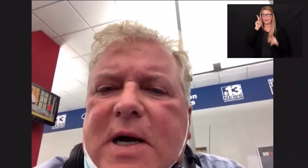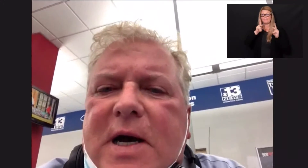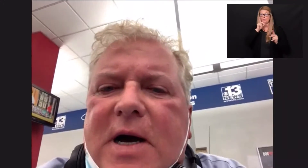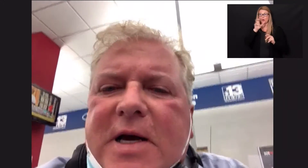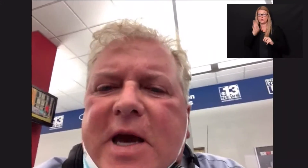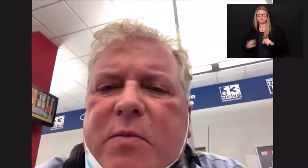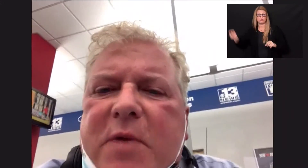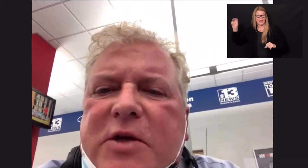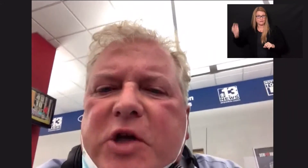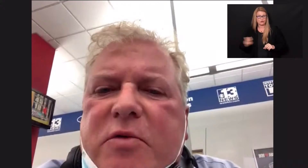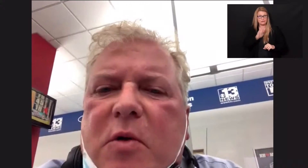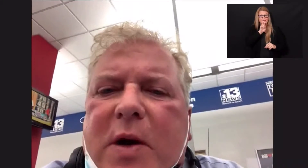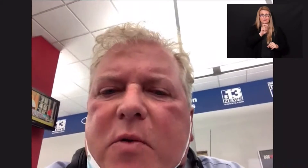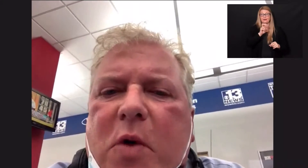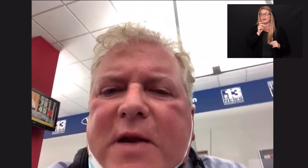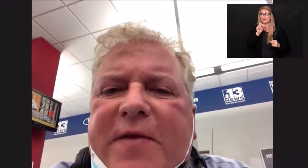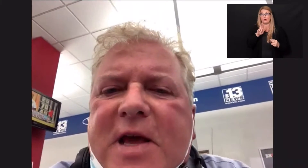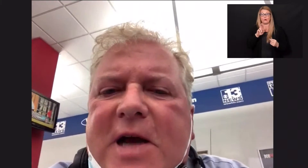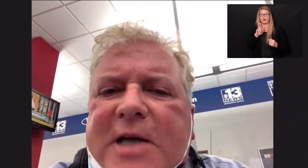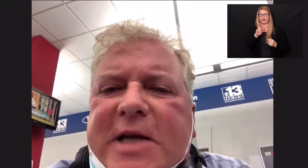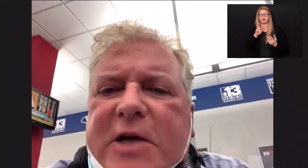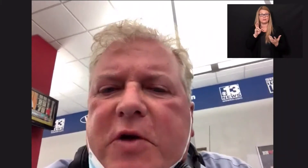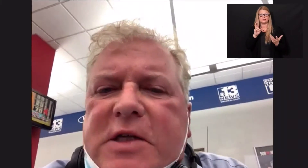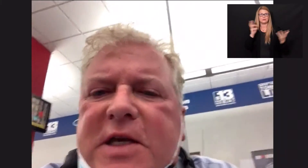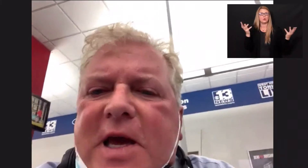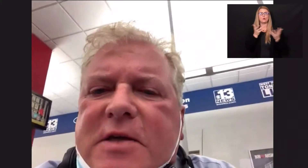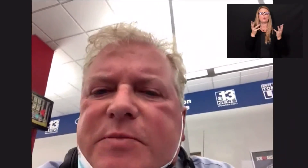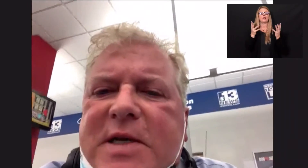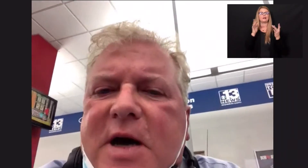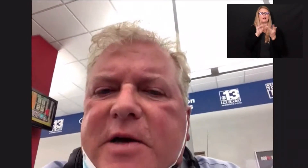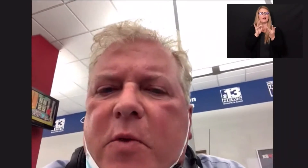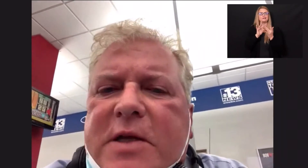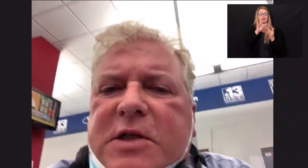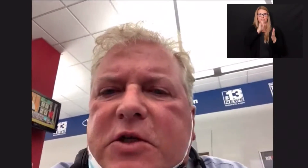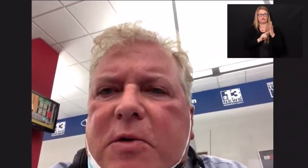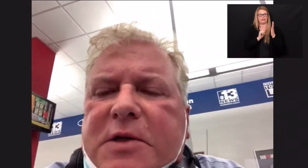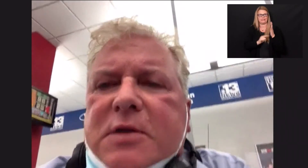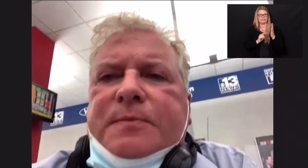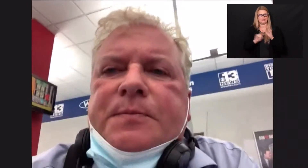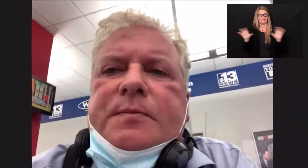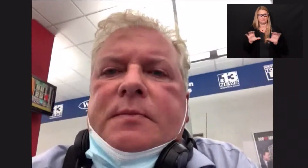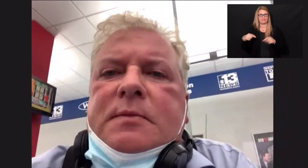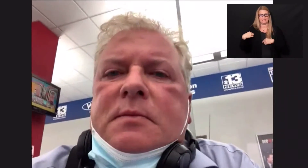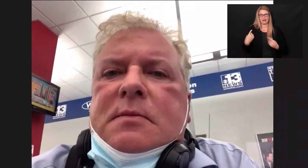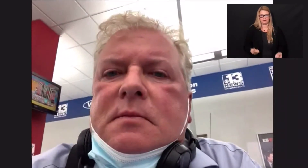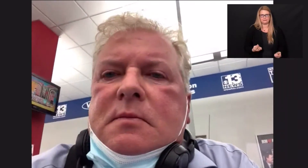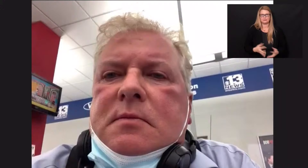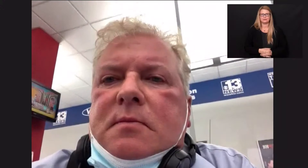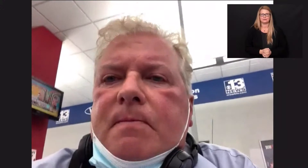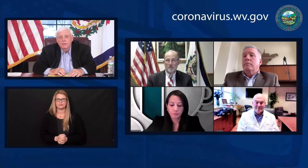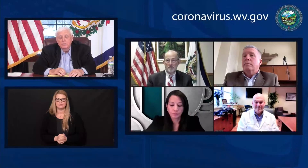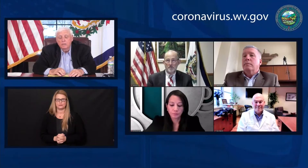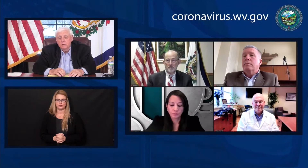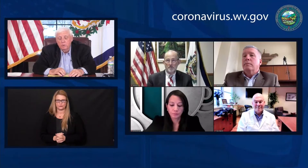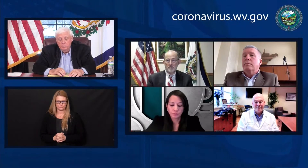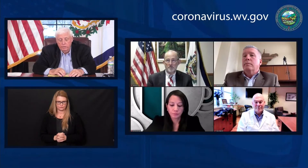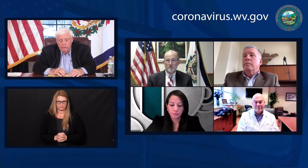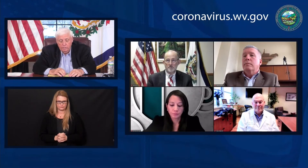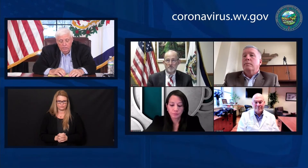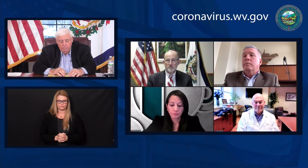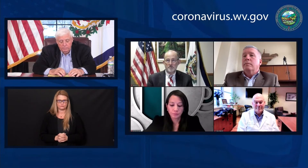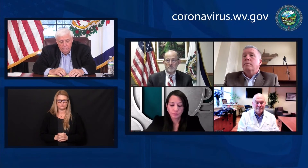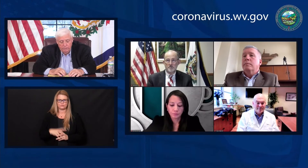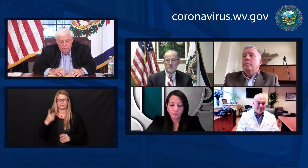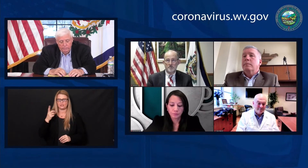or again, in general, what if any contact tracing has been done, and what has it told us? Dr. Marsh or